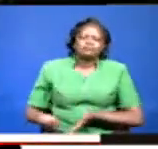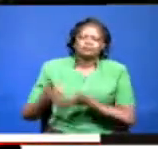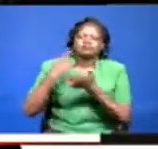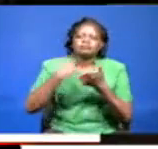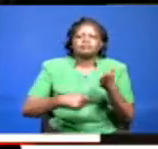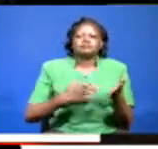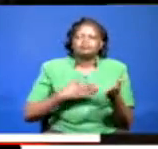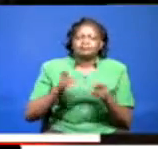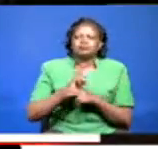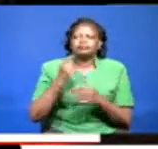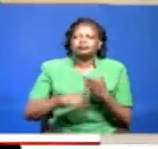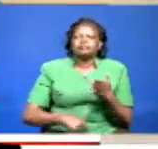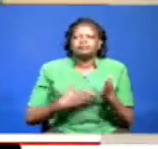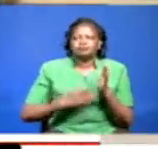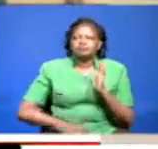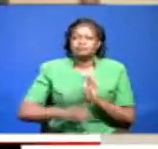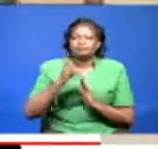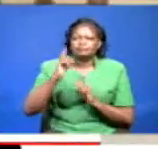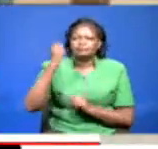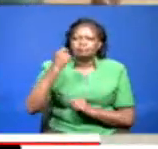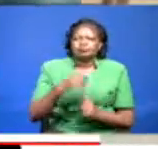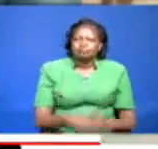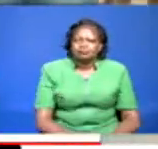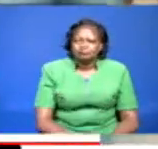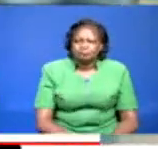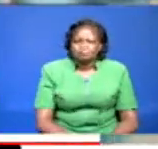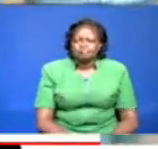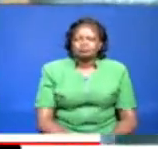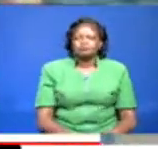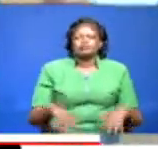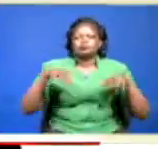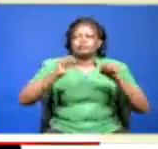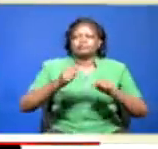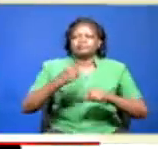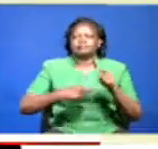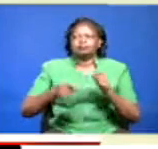use our taxes in development of our country. Mwaura takes over from Ambassador